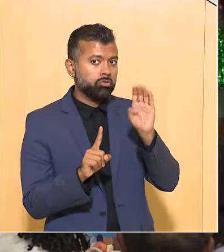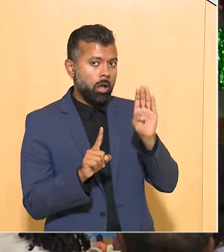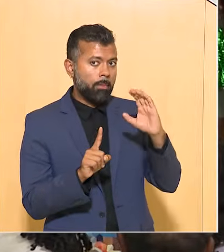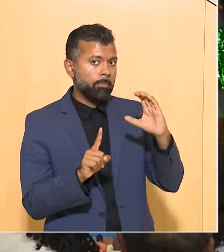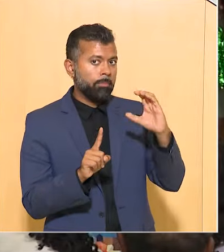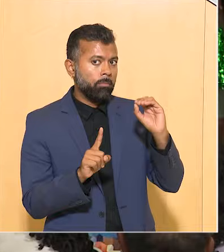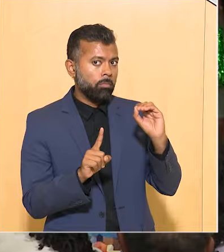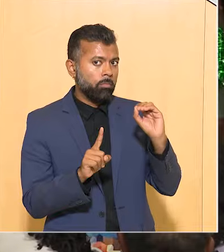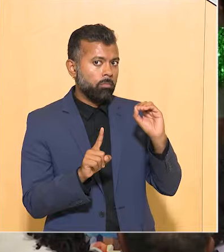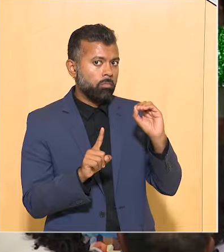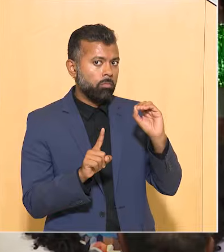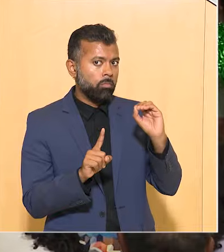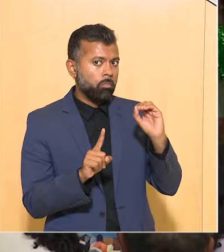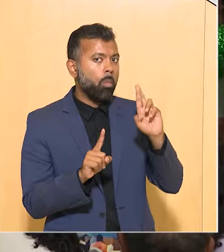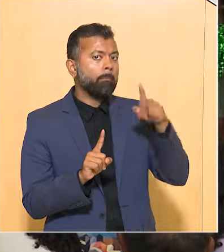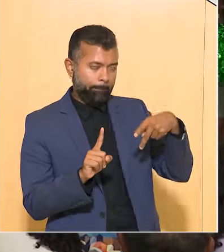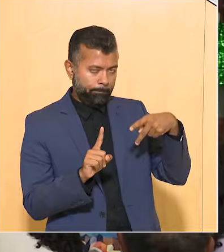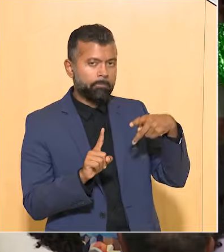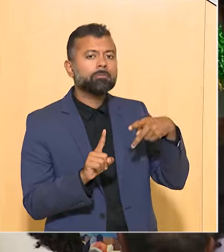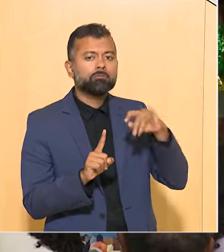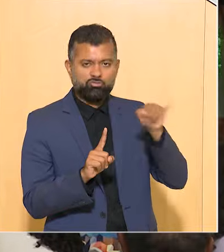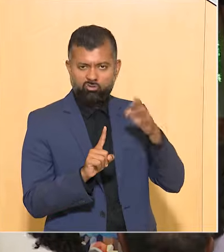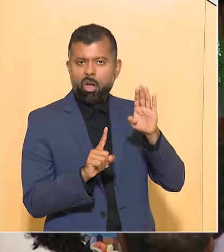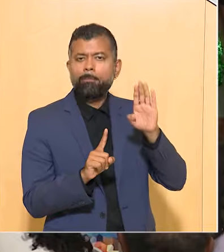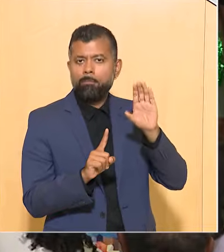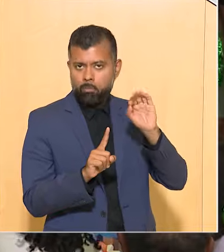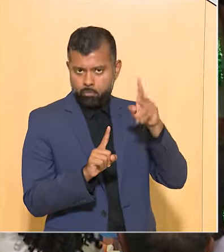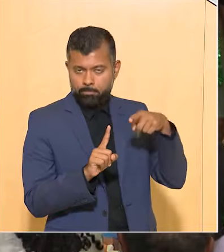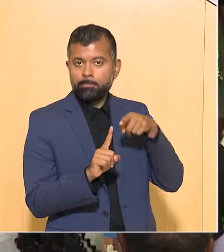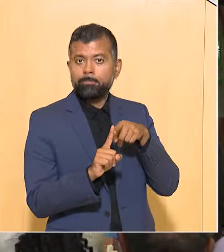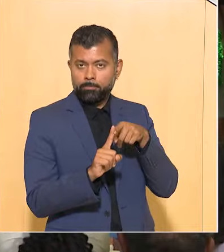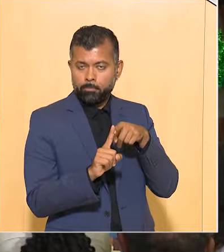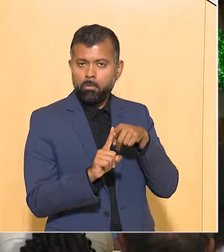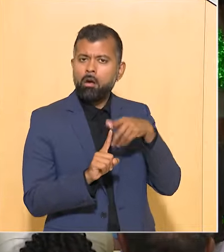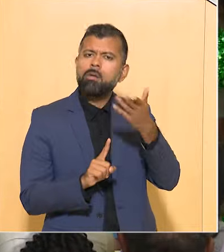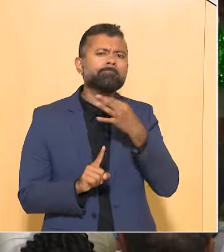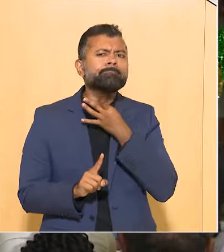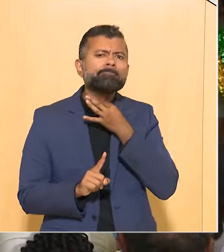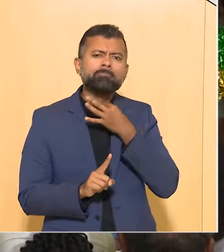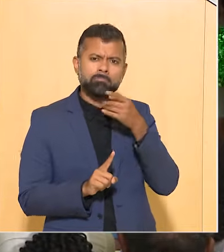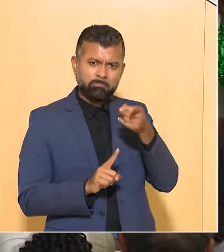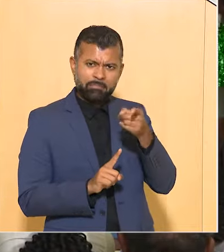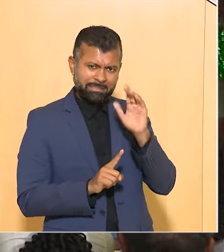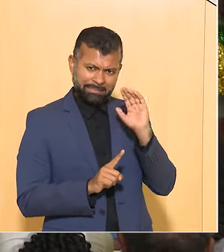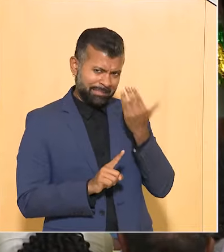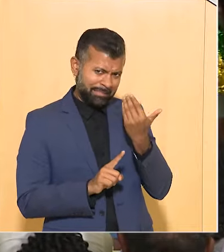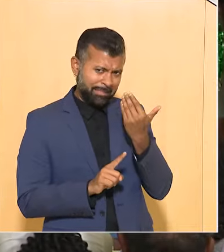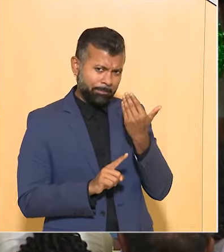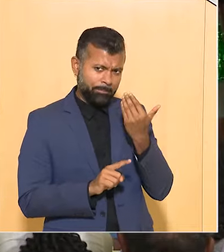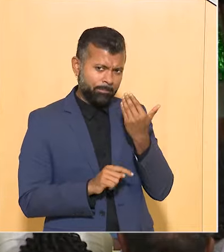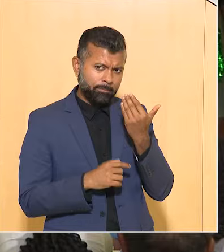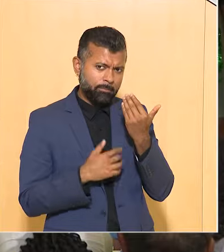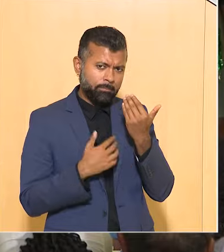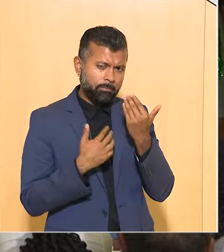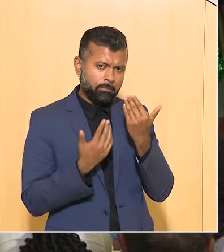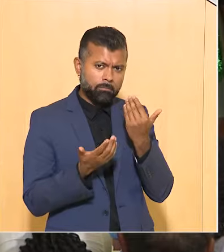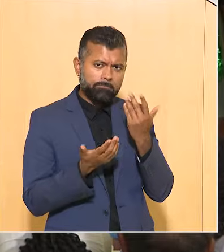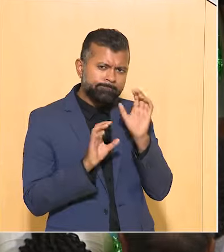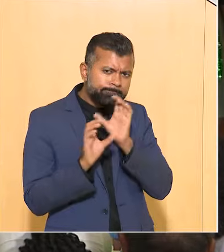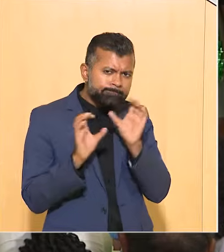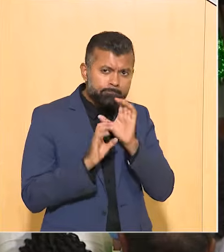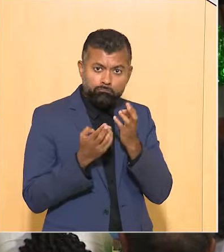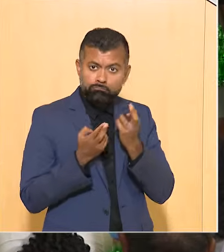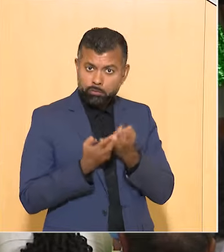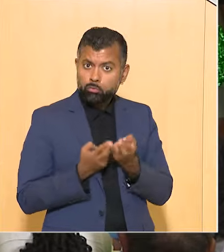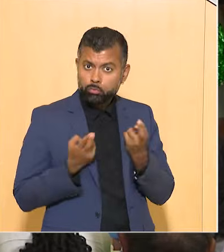if not making this a year-round program, or just finding opportunities to bridge that gap through summer employment or just other amenities?